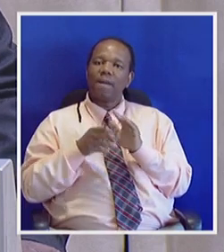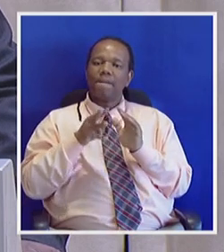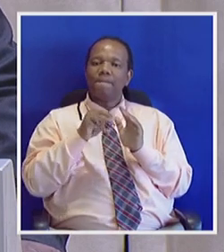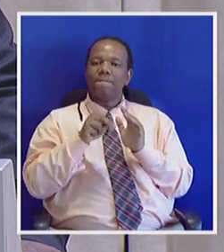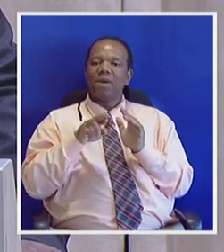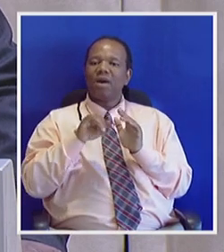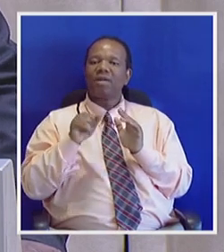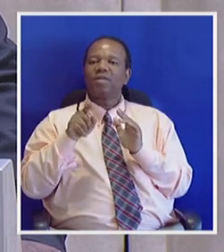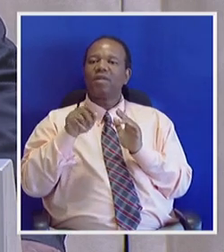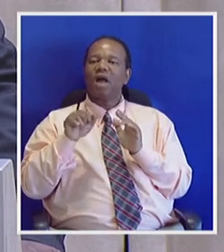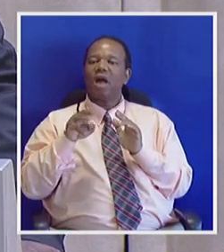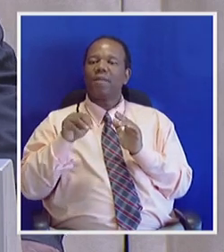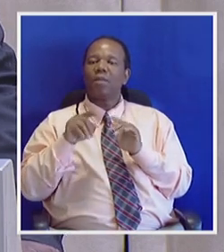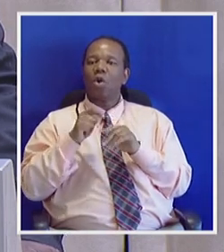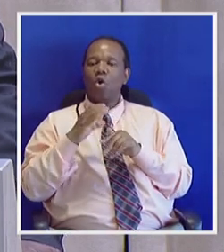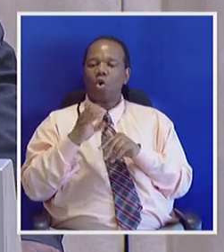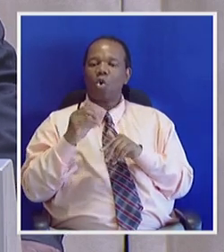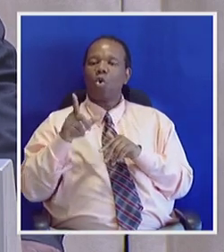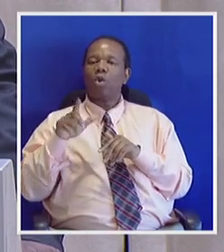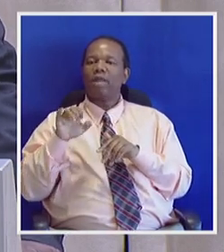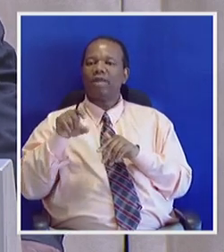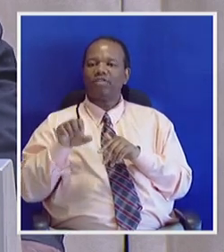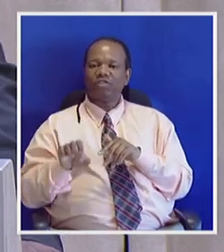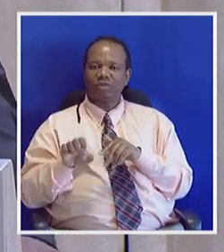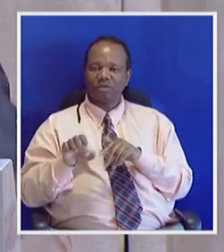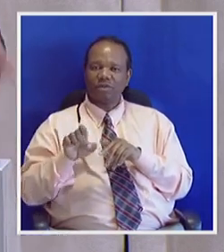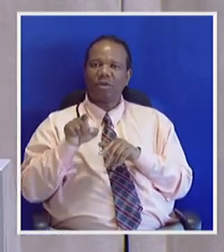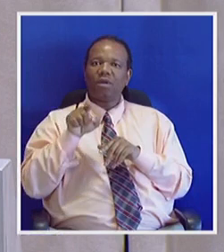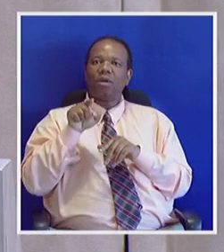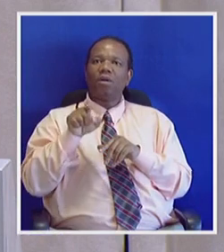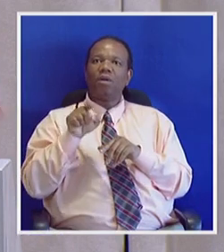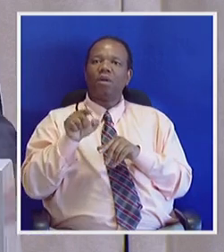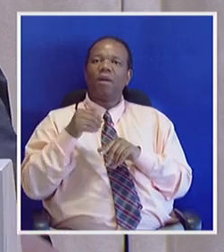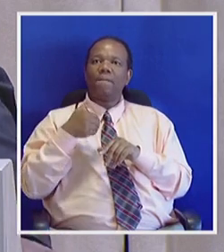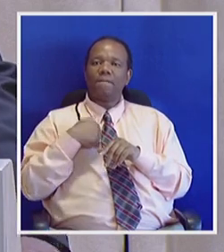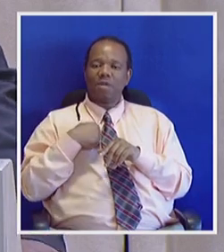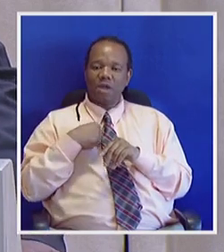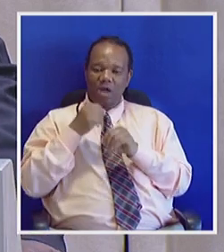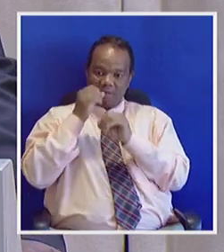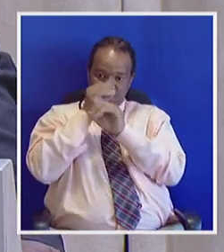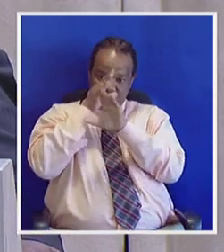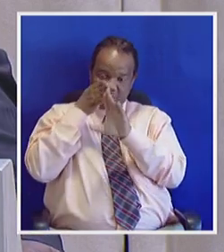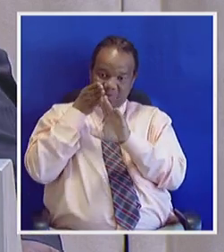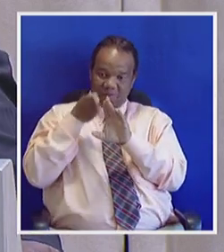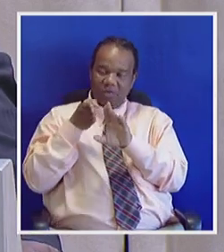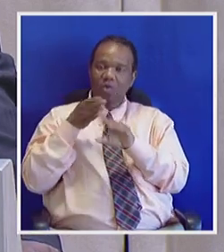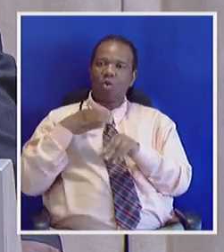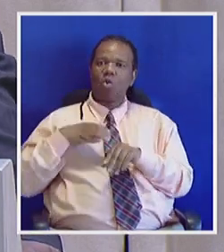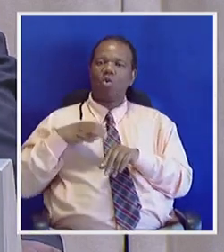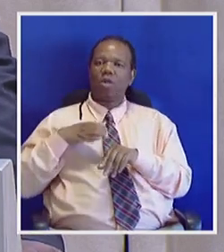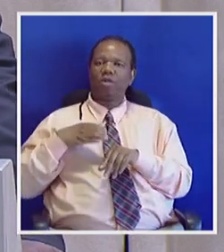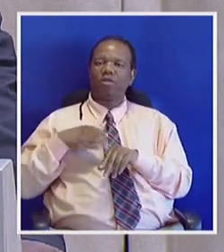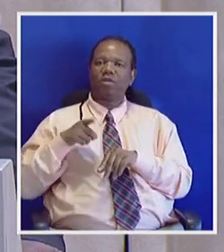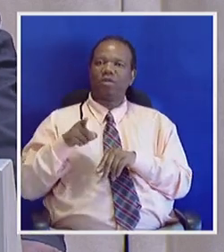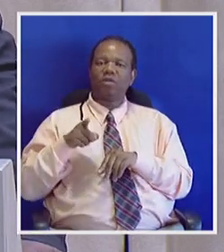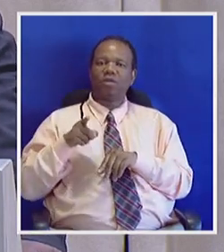College is a college that I have focused some attention on, because I once